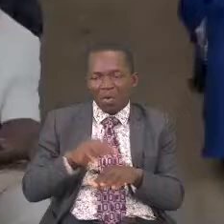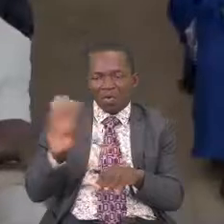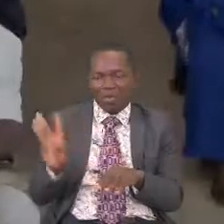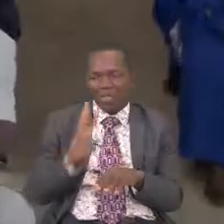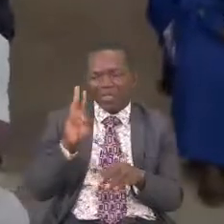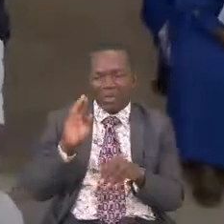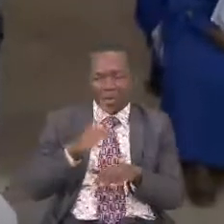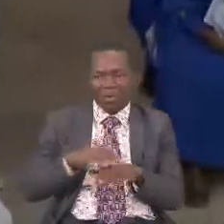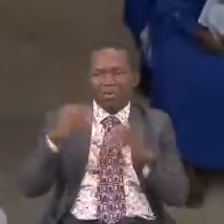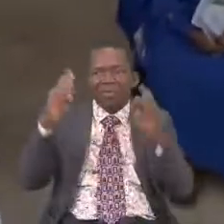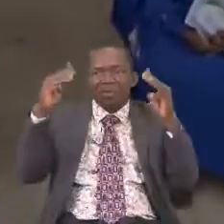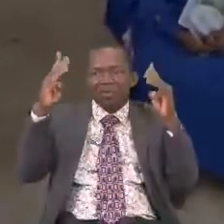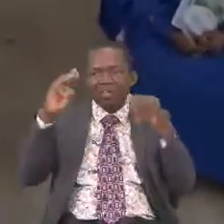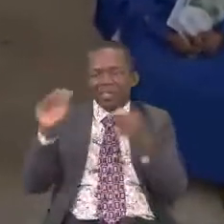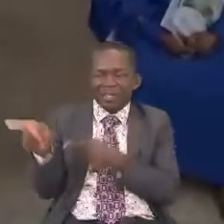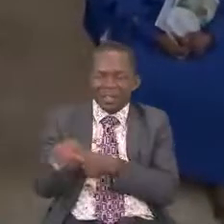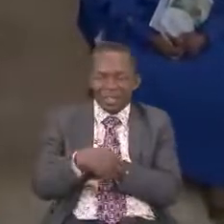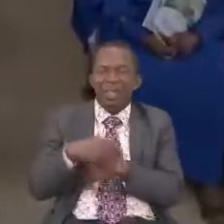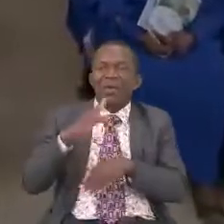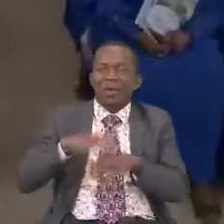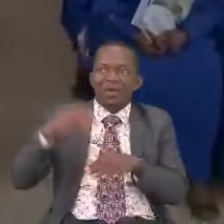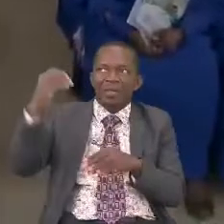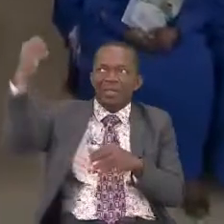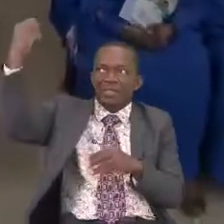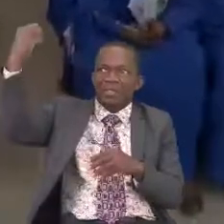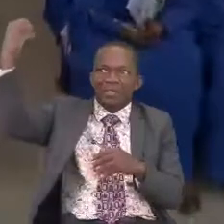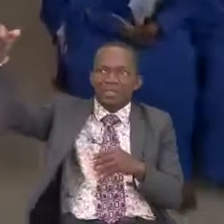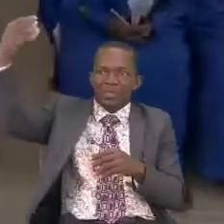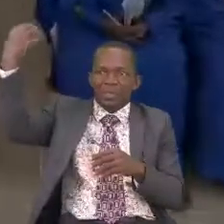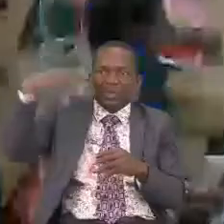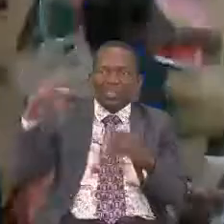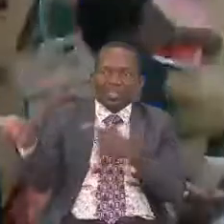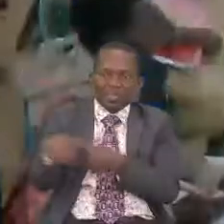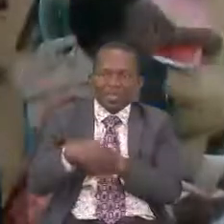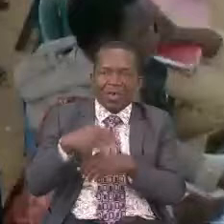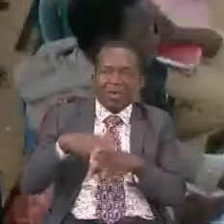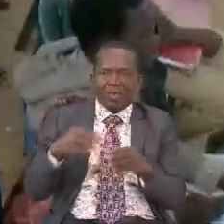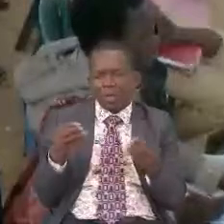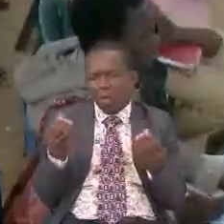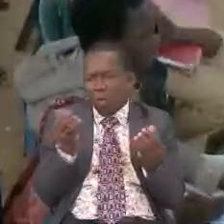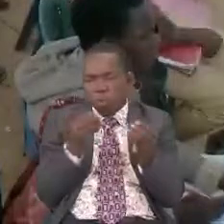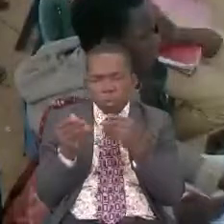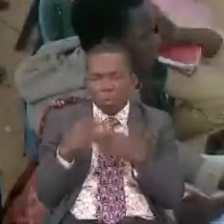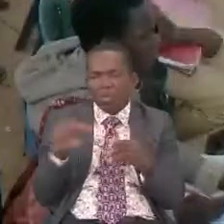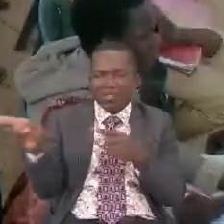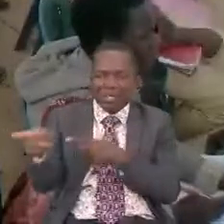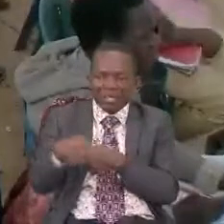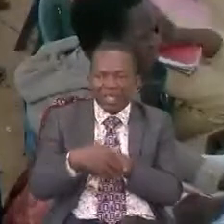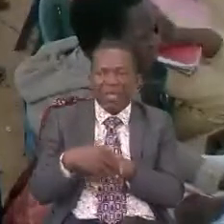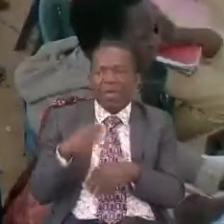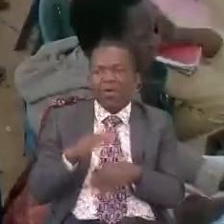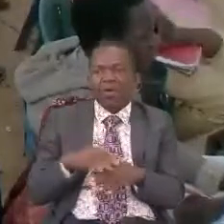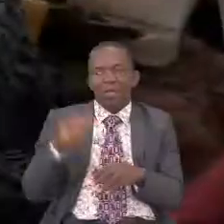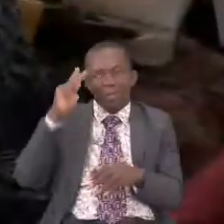day? On a sunny day? On a dusty day? Yeah. On a